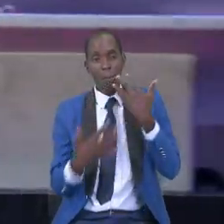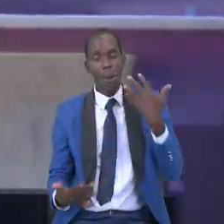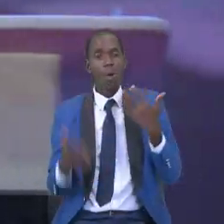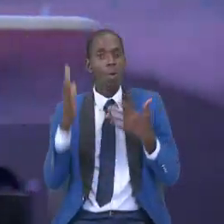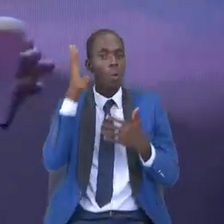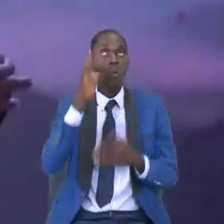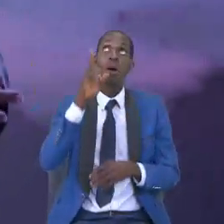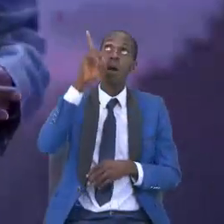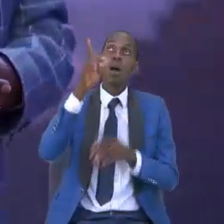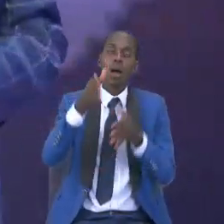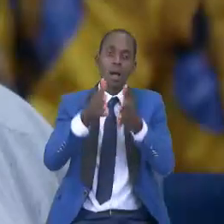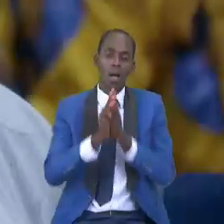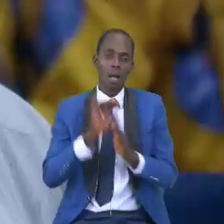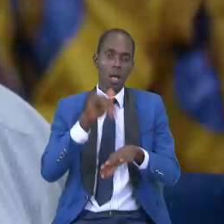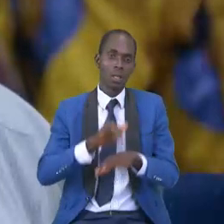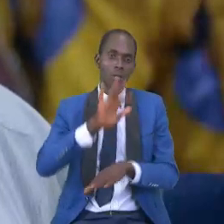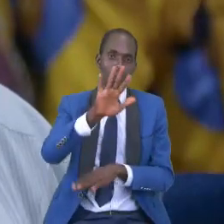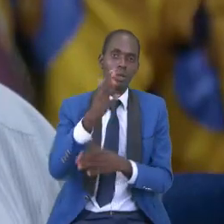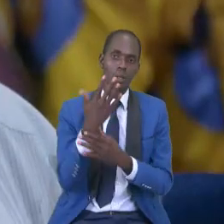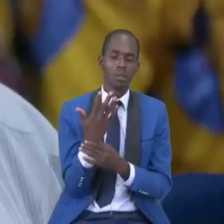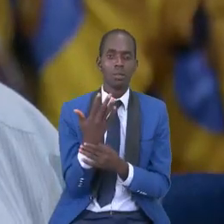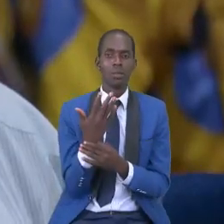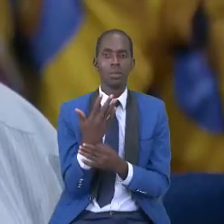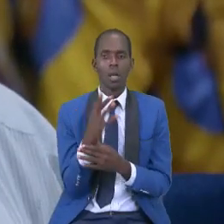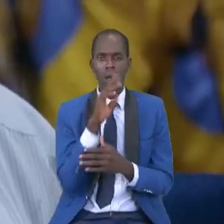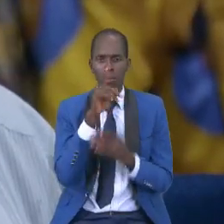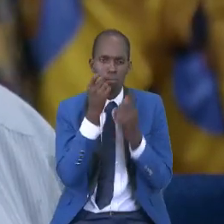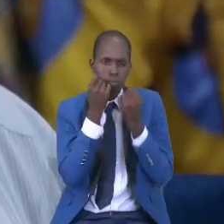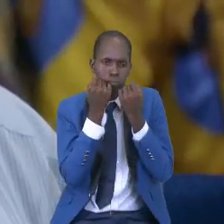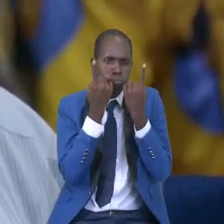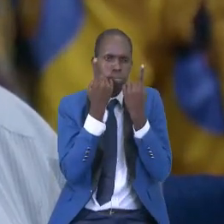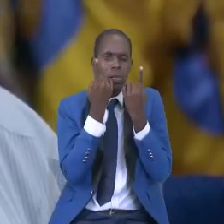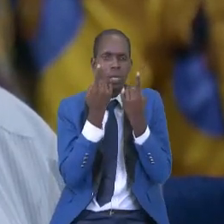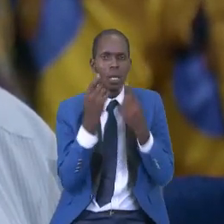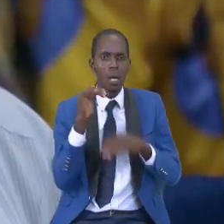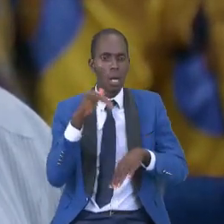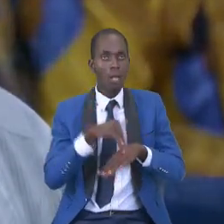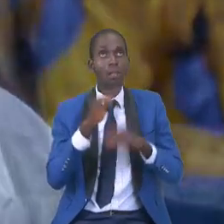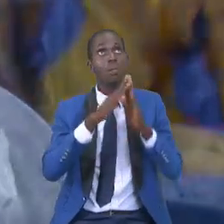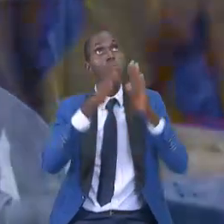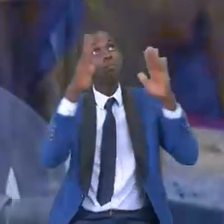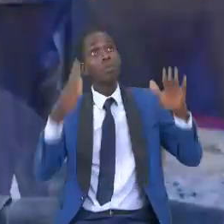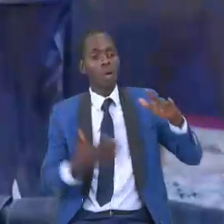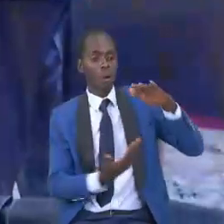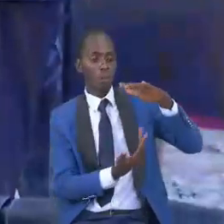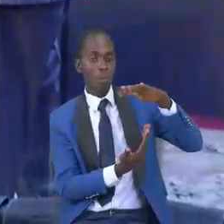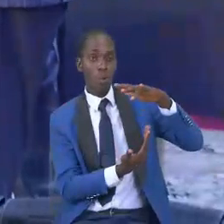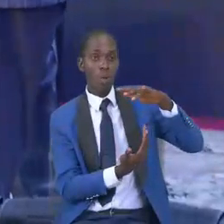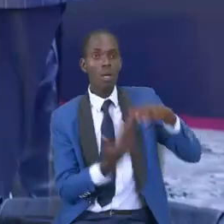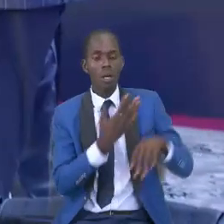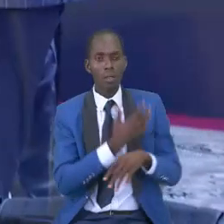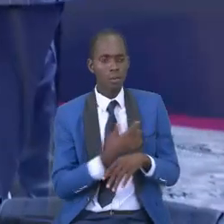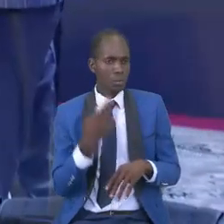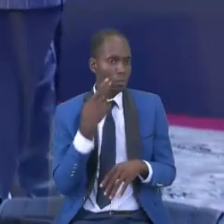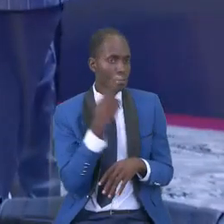require at your hand. Are you surprised with that? A house is burning and you are there. You have the